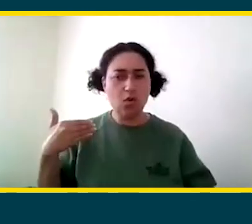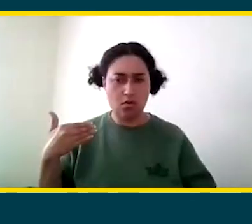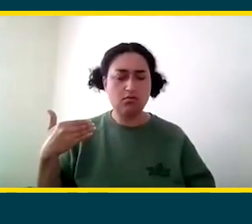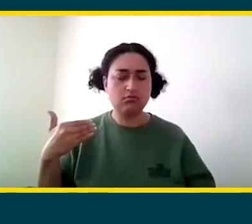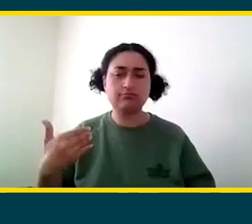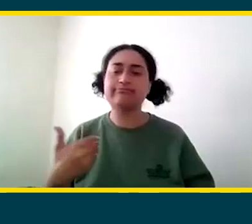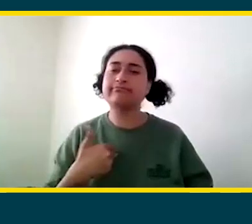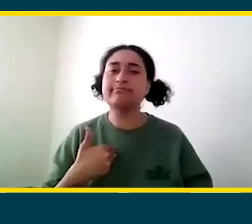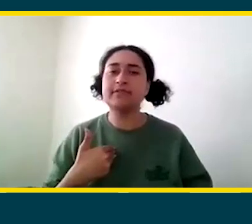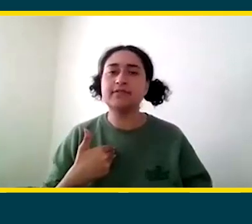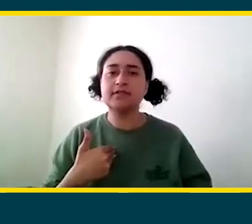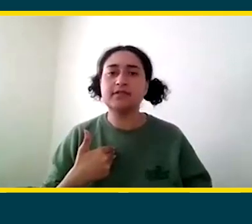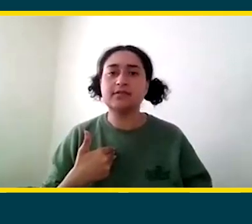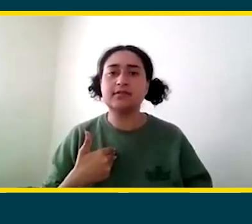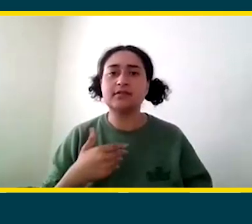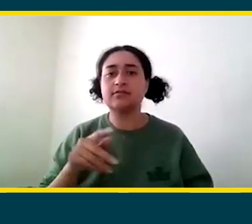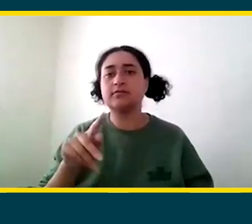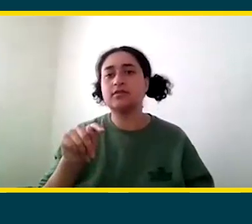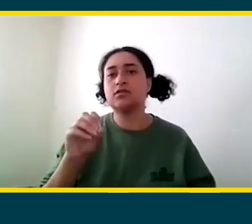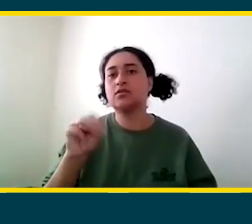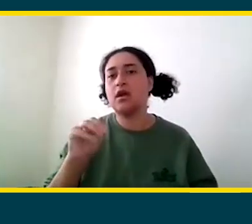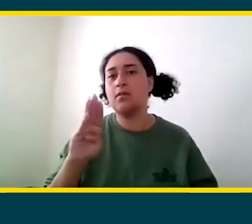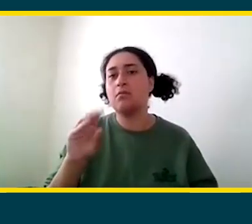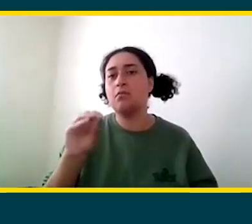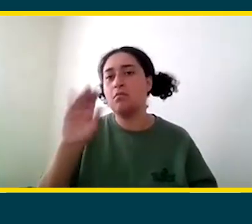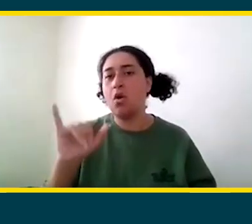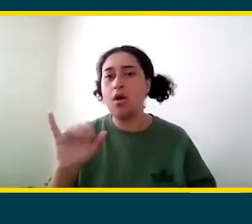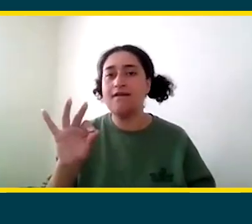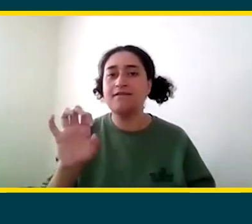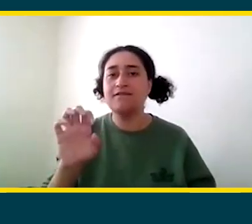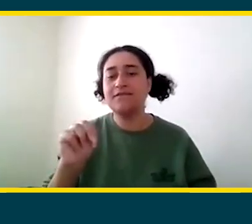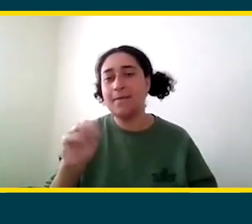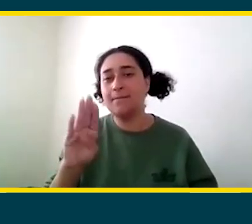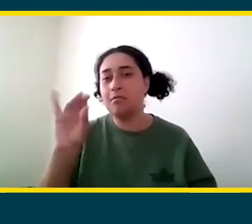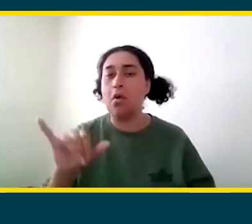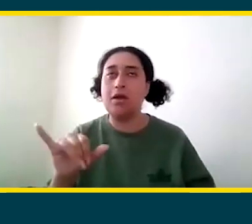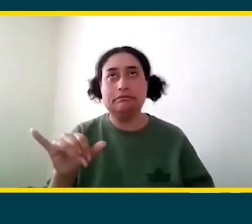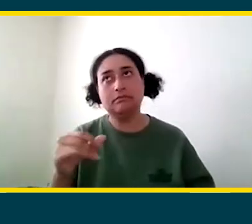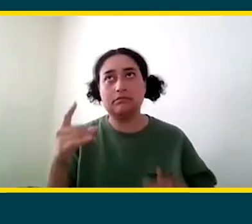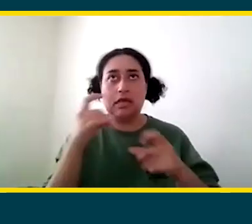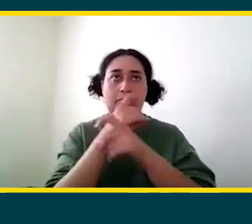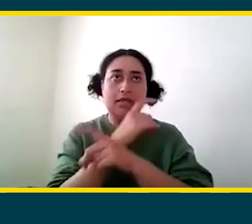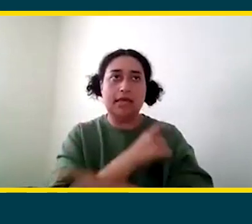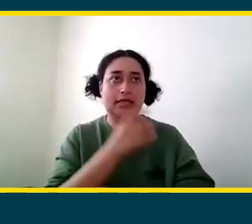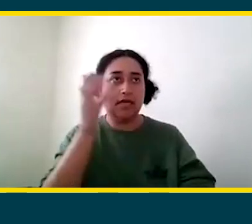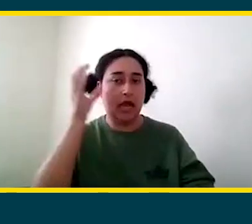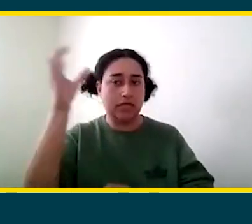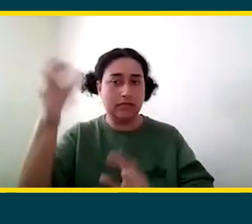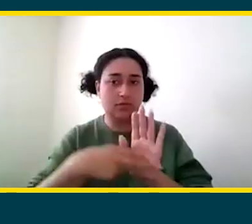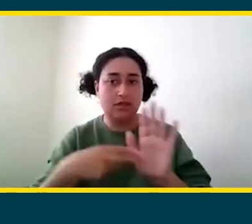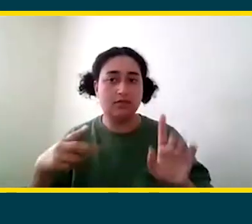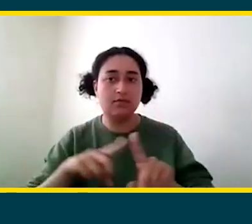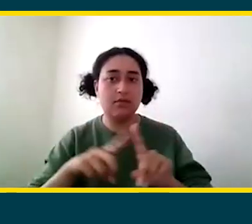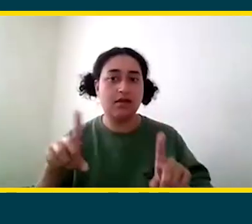having tomboys and femboys. Second one's a little complicated label-wise, but the point is there.